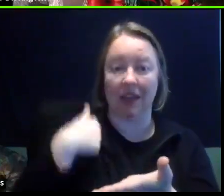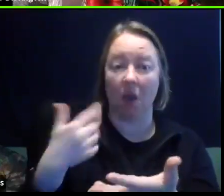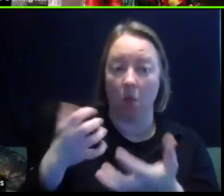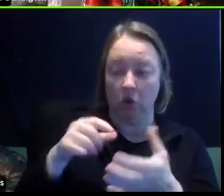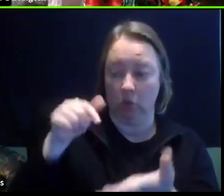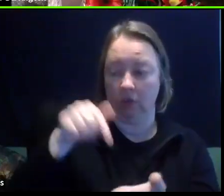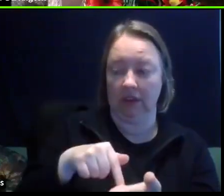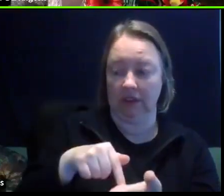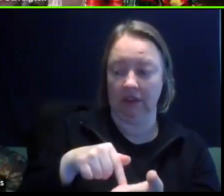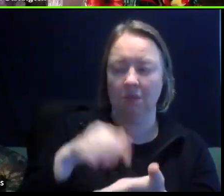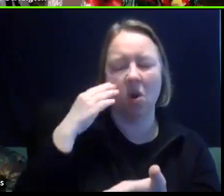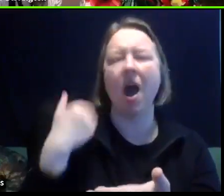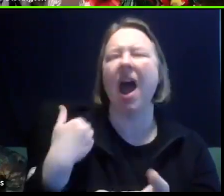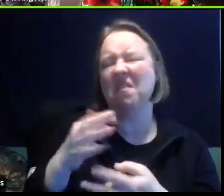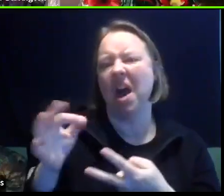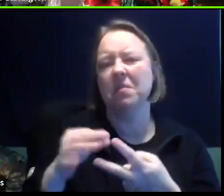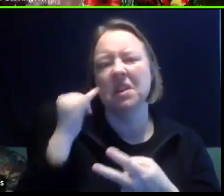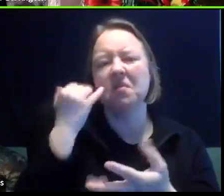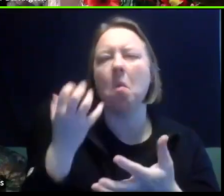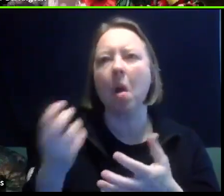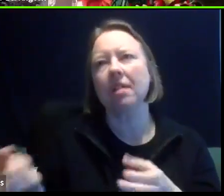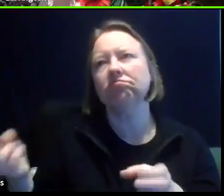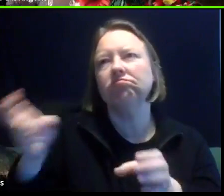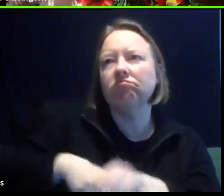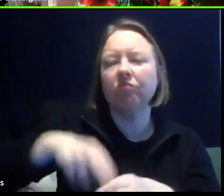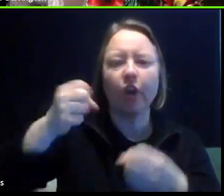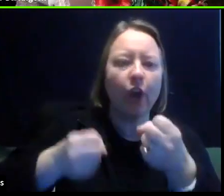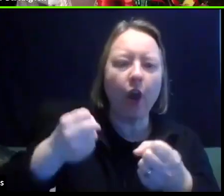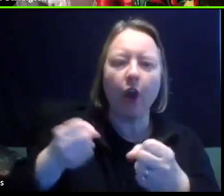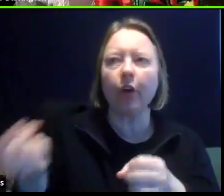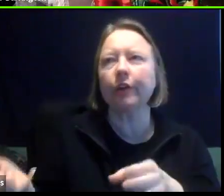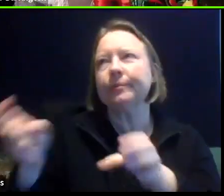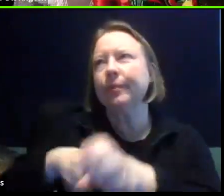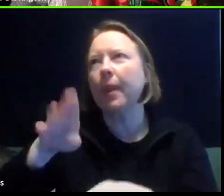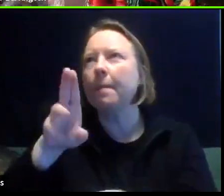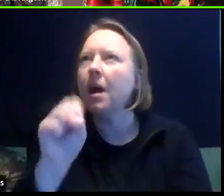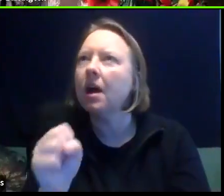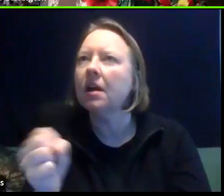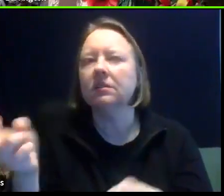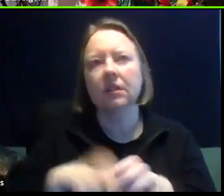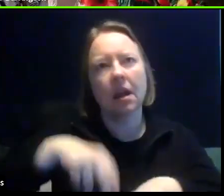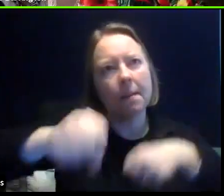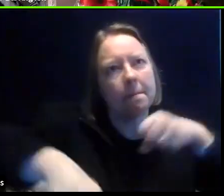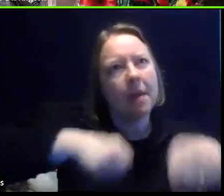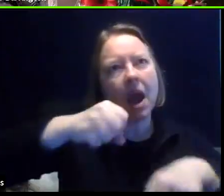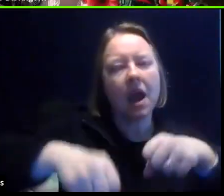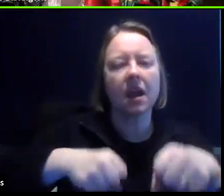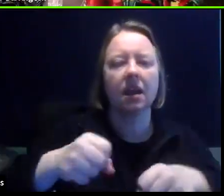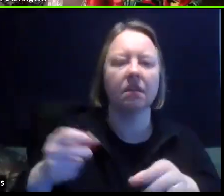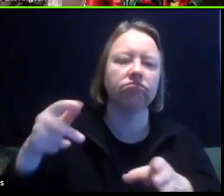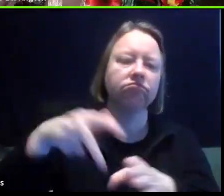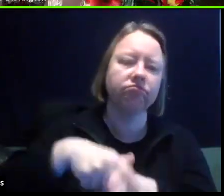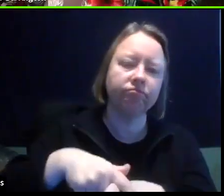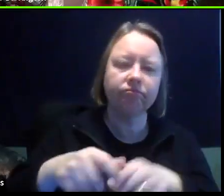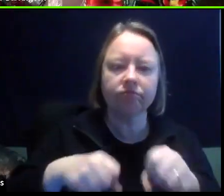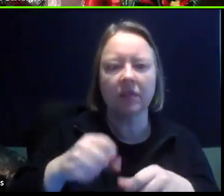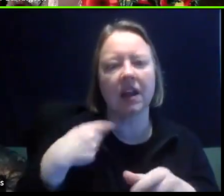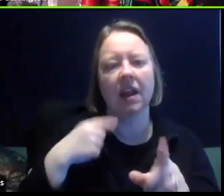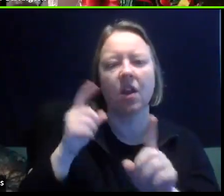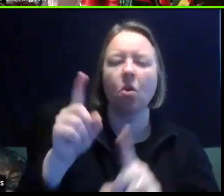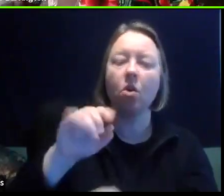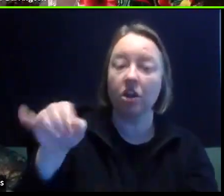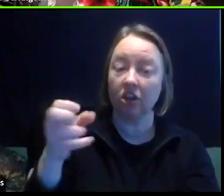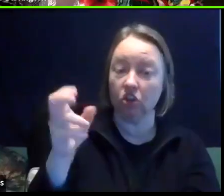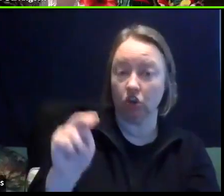I know I have the option. If I want to get in my car or get on the bus, get on my bike, then I can go over to John's house and go hang